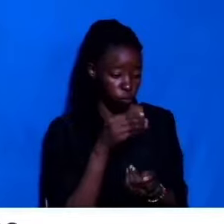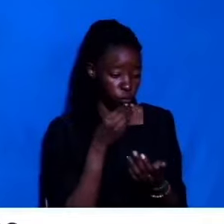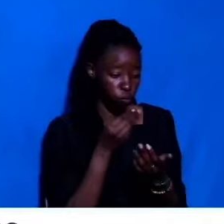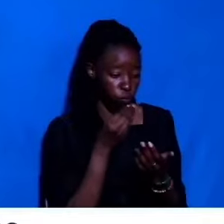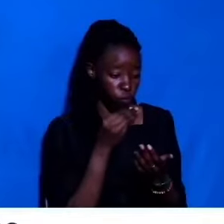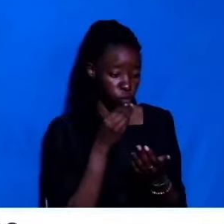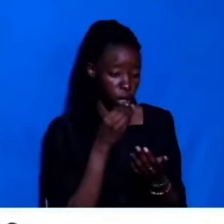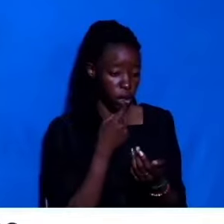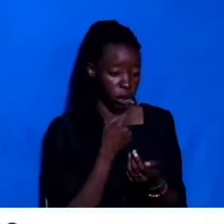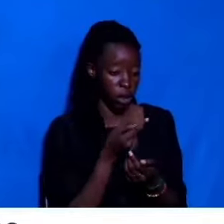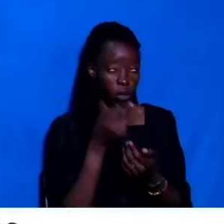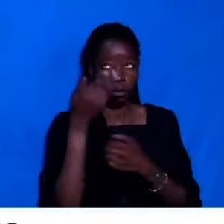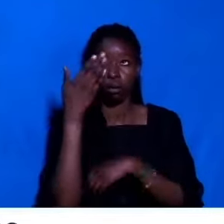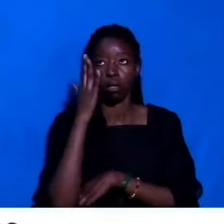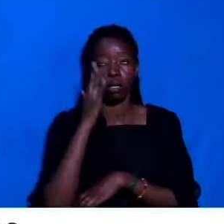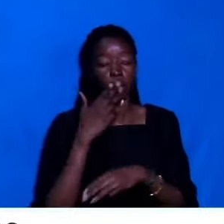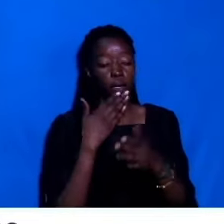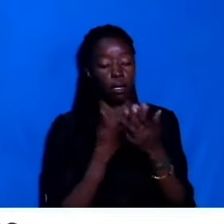Bulgarian vegetable again.